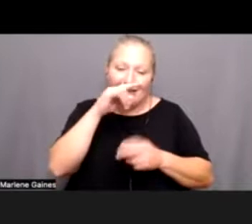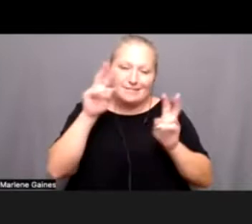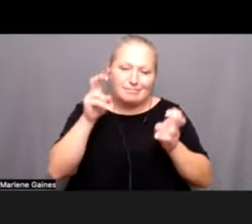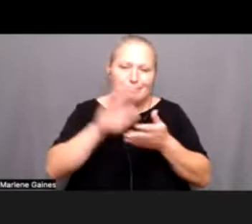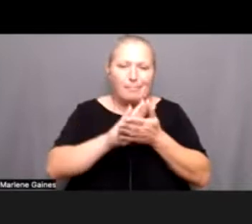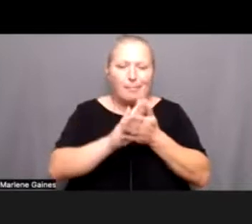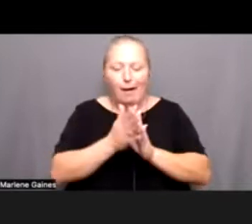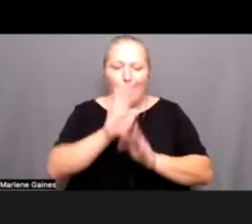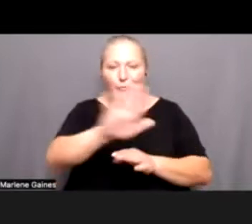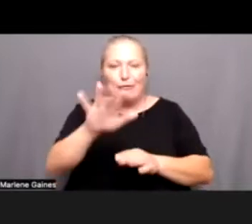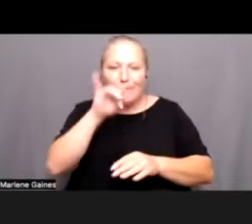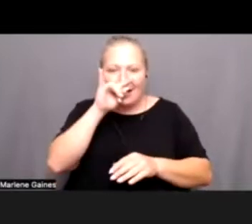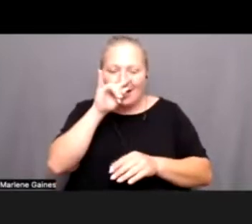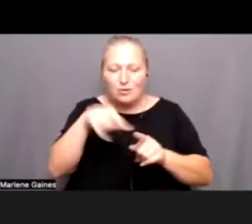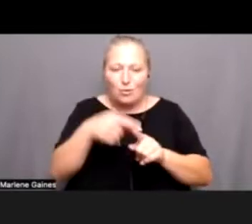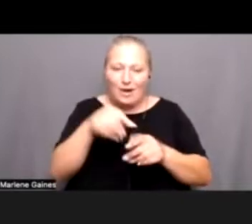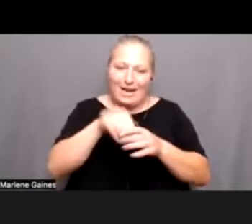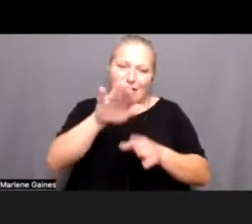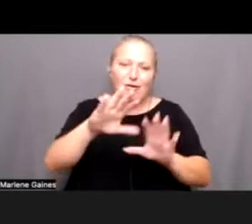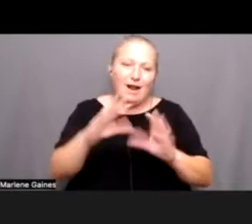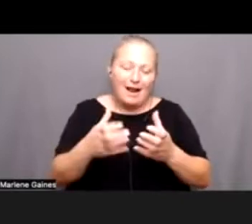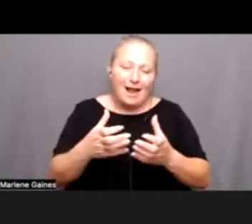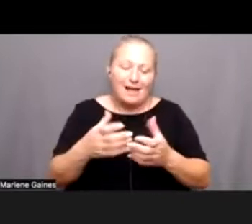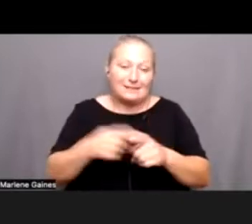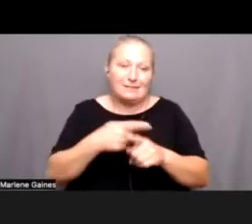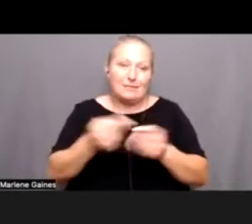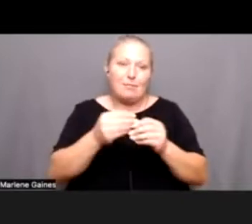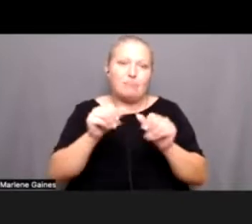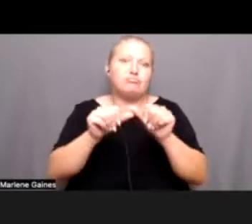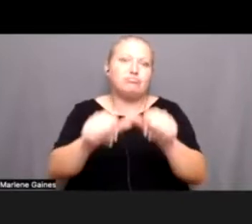kids while they're in your class, and sometimes even longer than that.